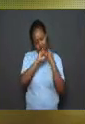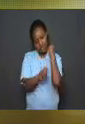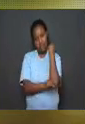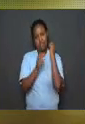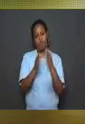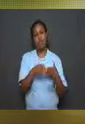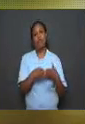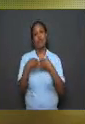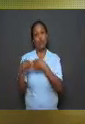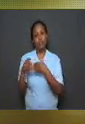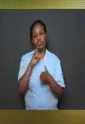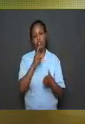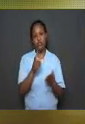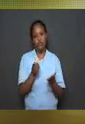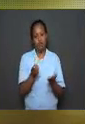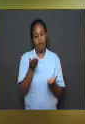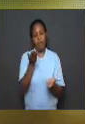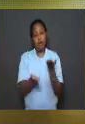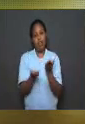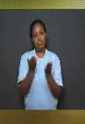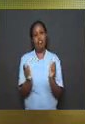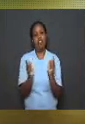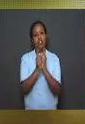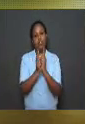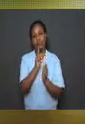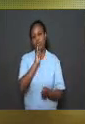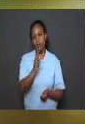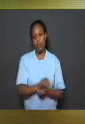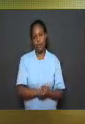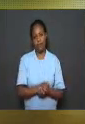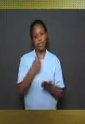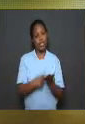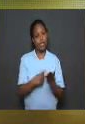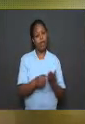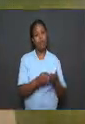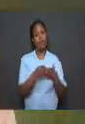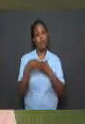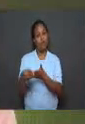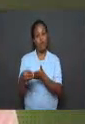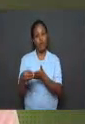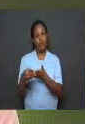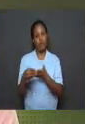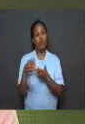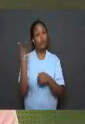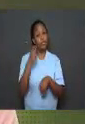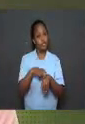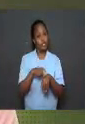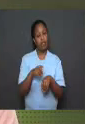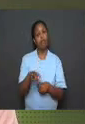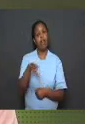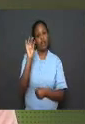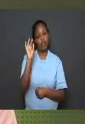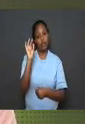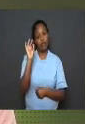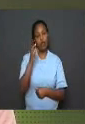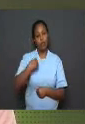the basic principles that balance the relationships. These